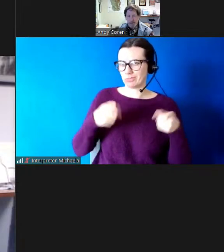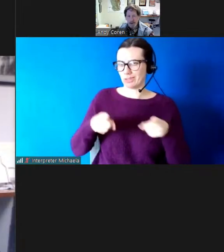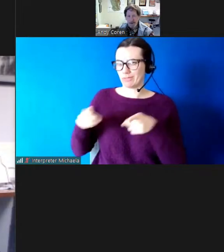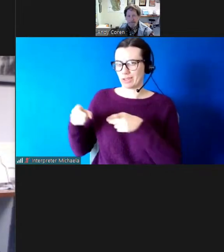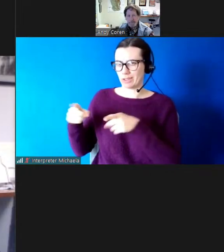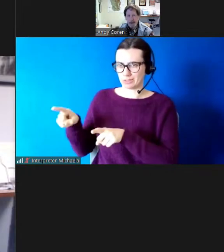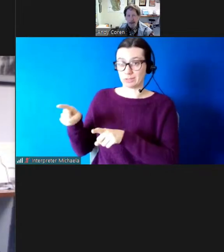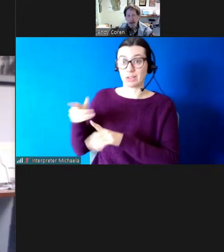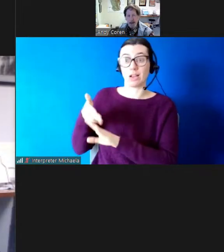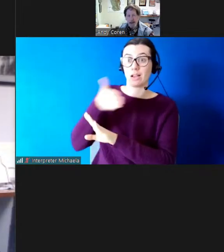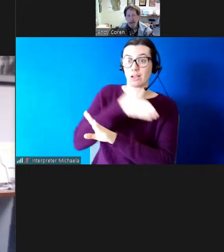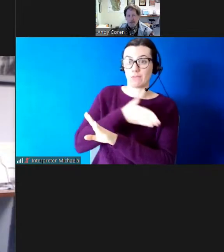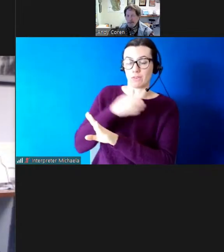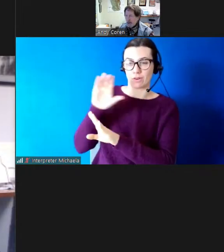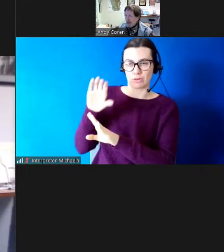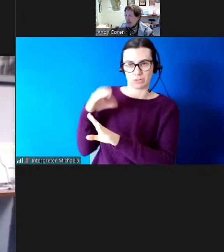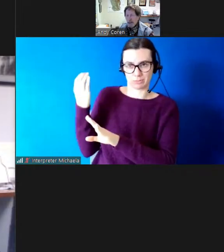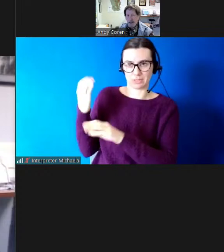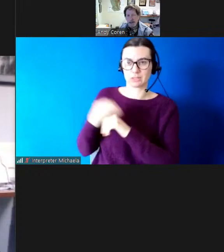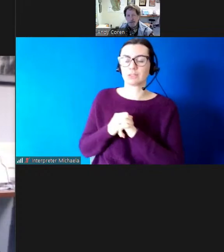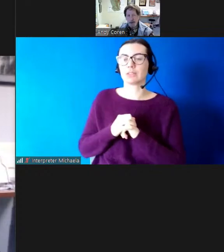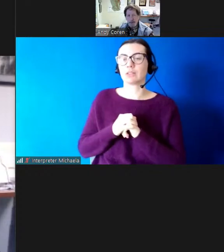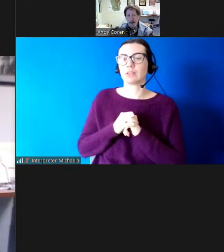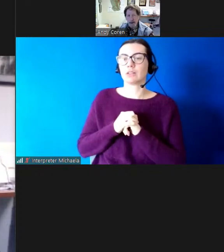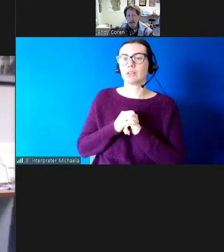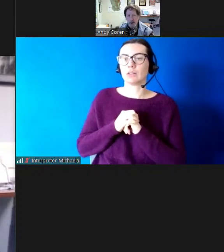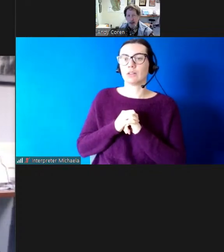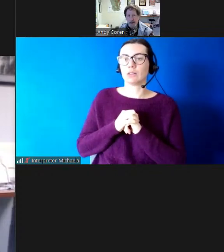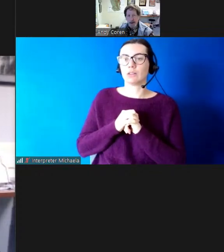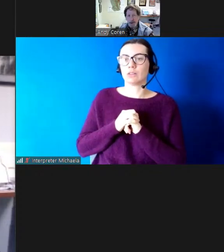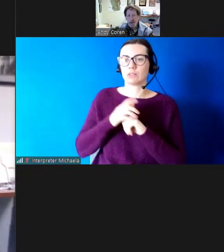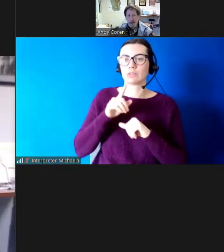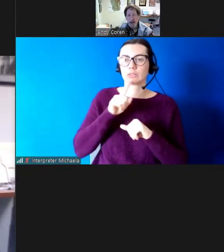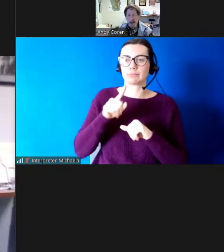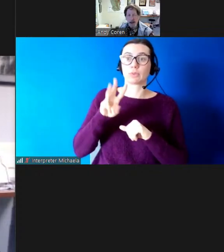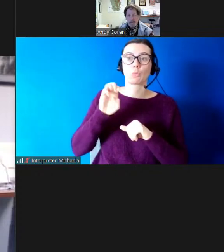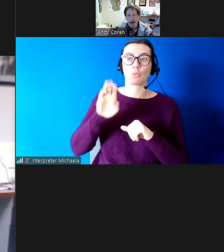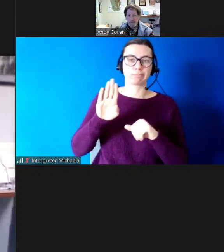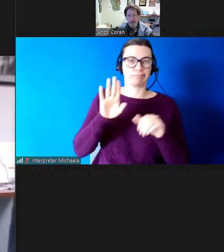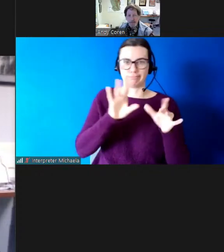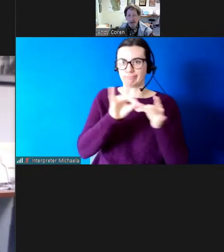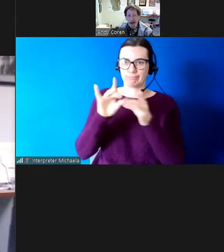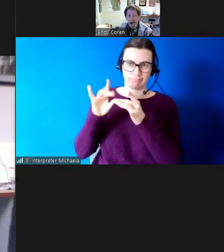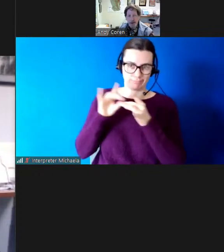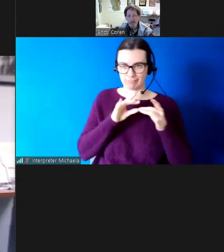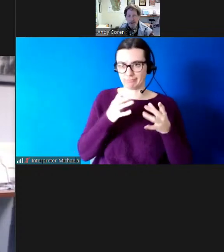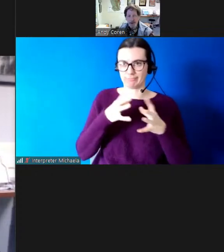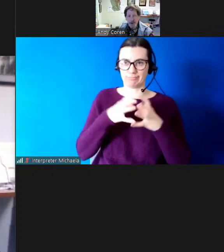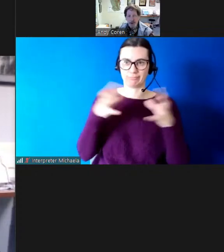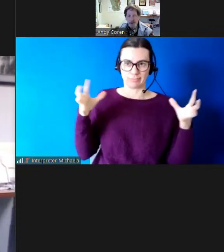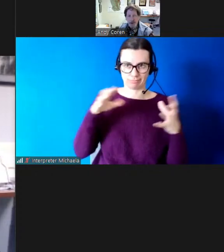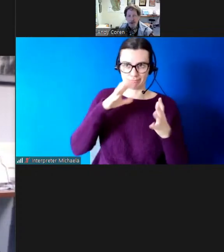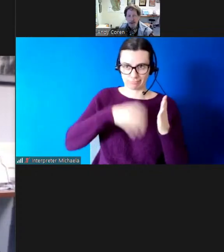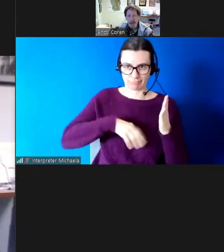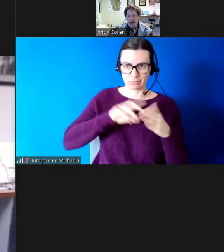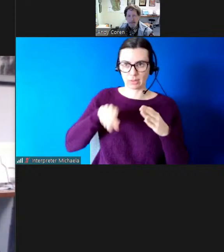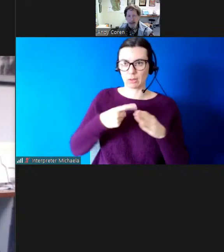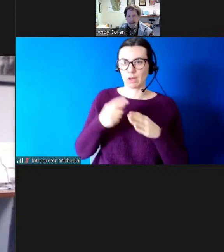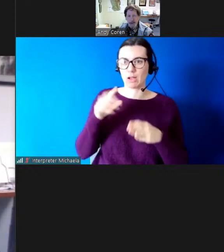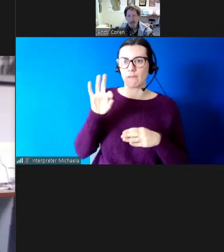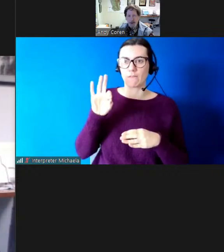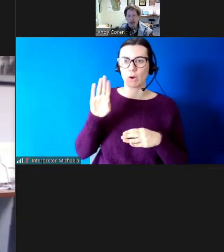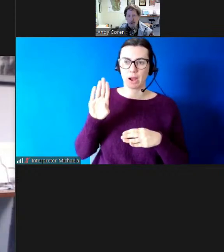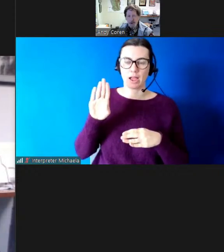before Christmas. A lot has been spoken about on the web and elsewhere about Fort Bragg Unified School District and